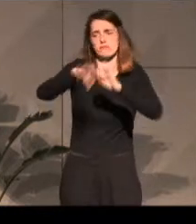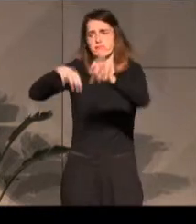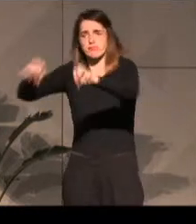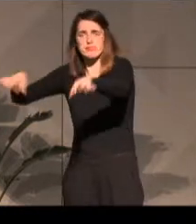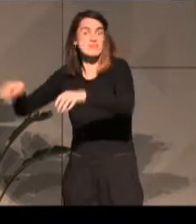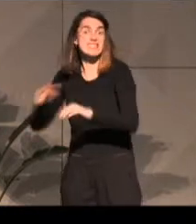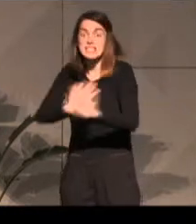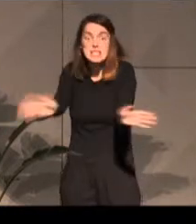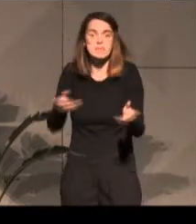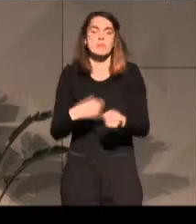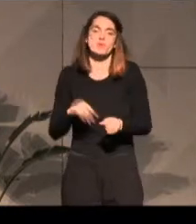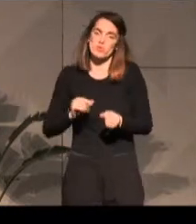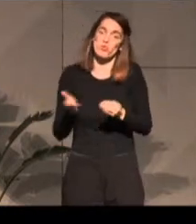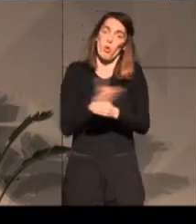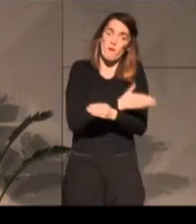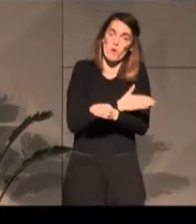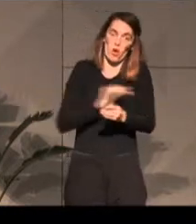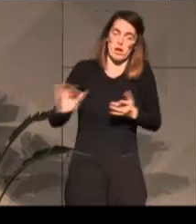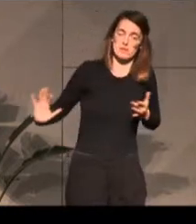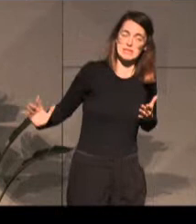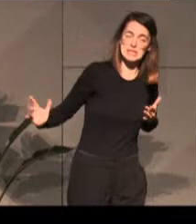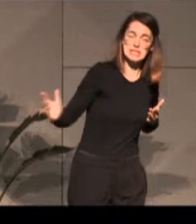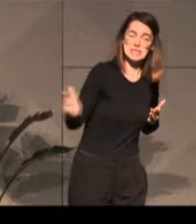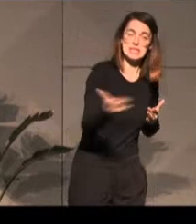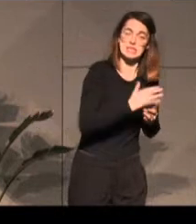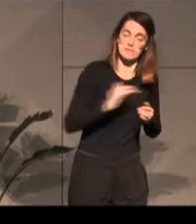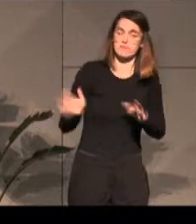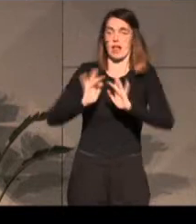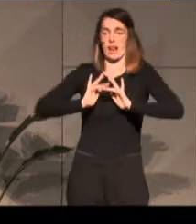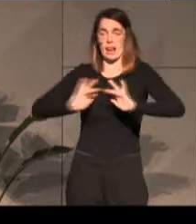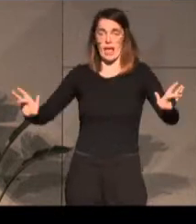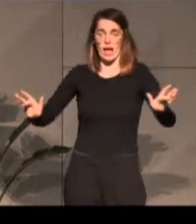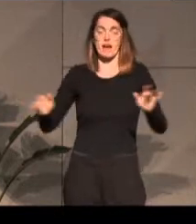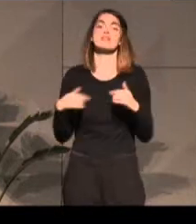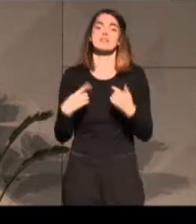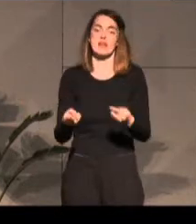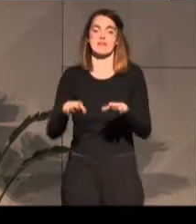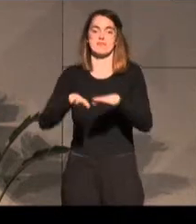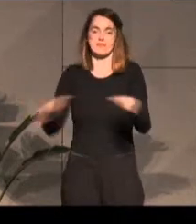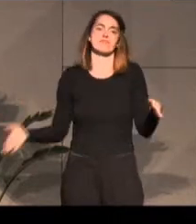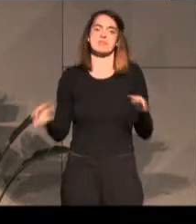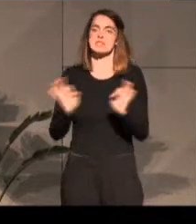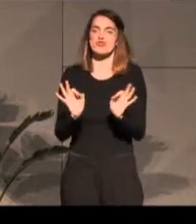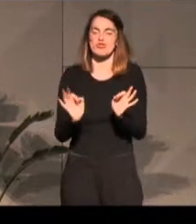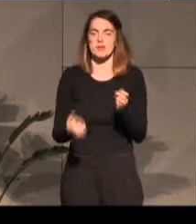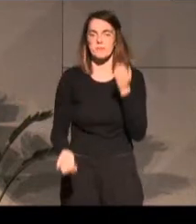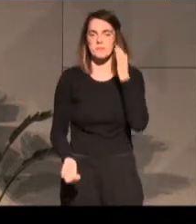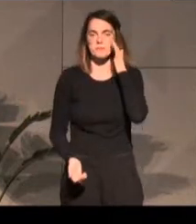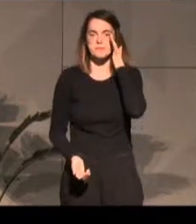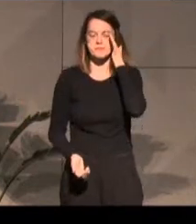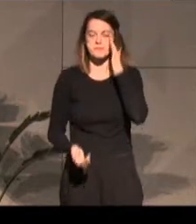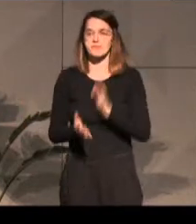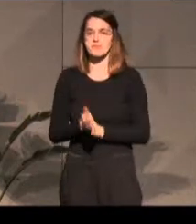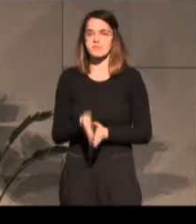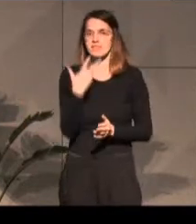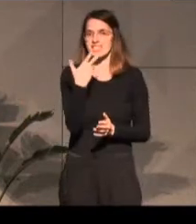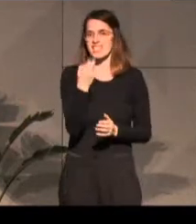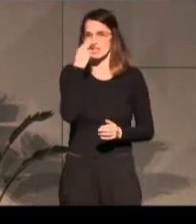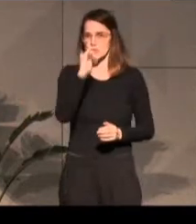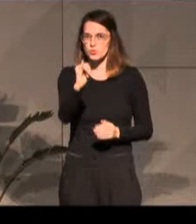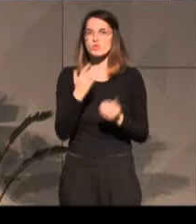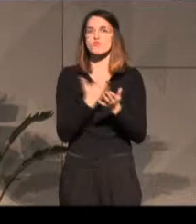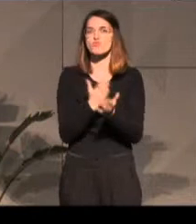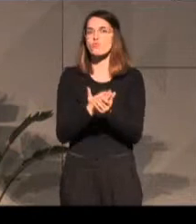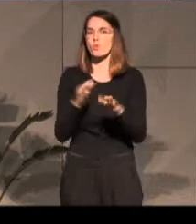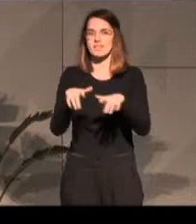dismantle your camp before that. And we did so. On the 30th of July, very suddenly on